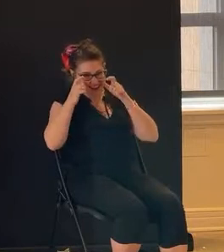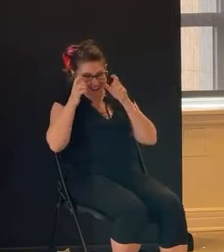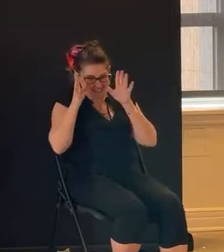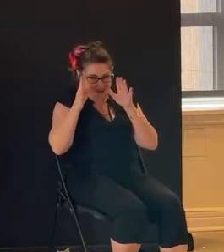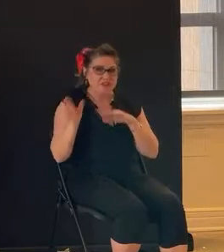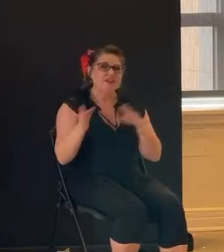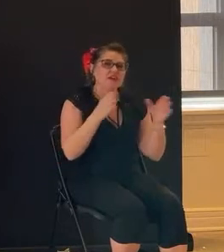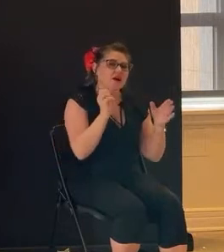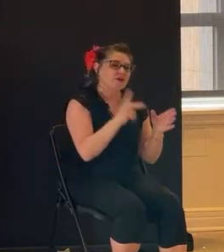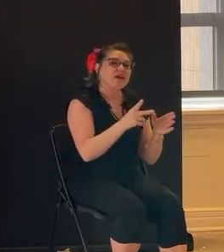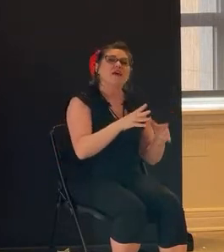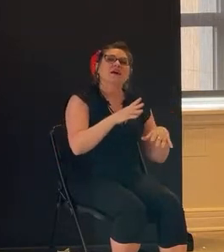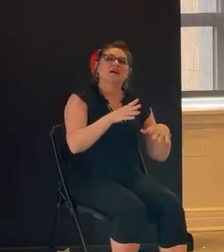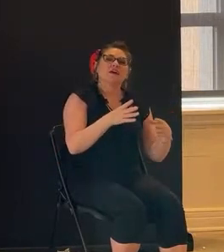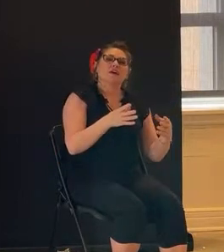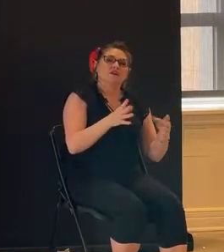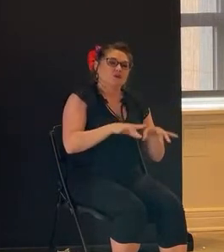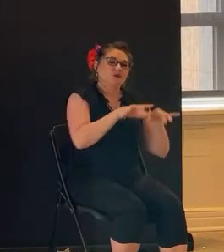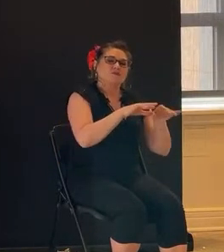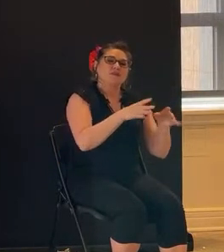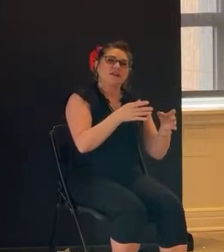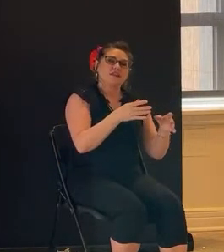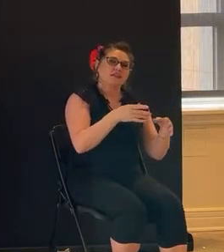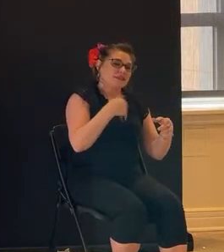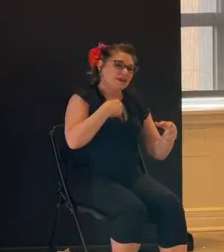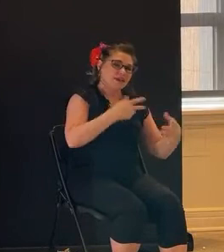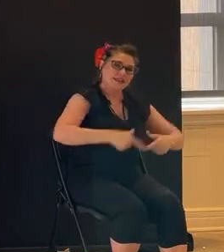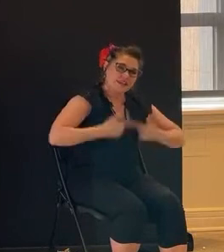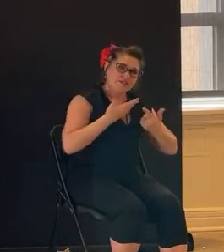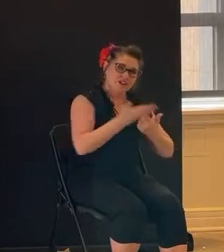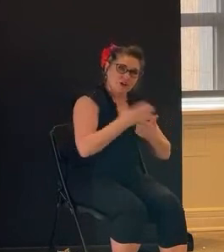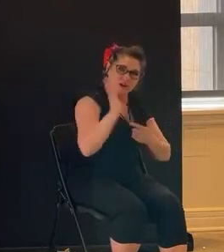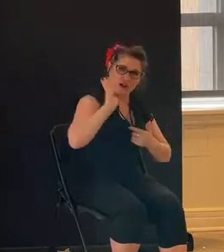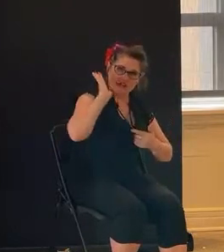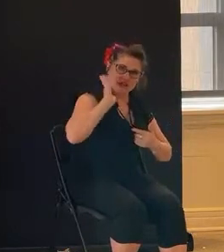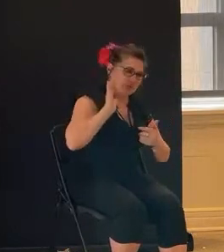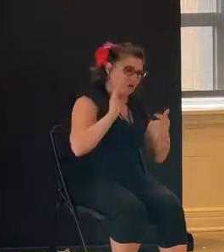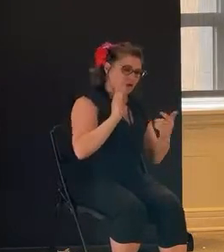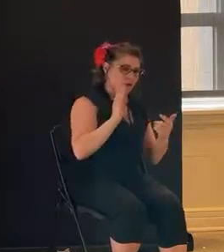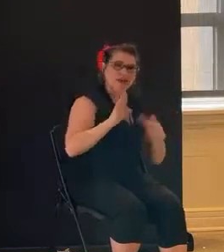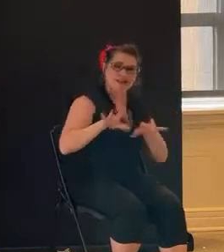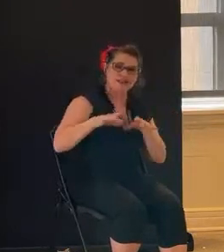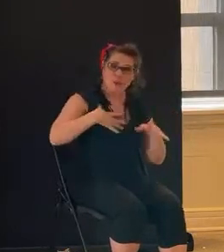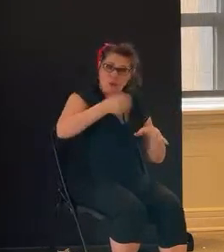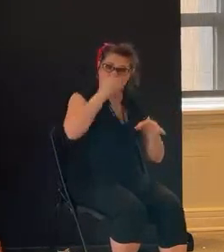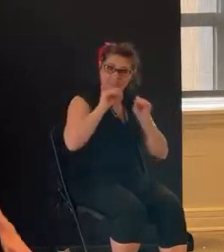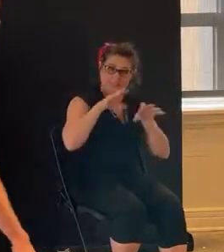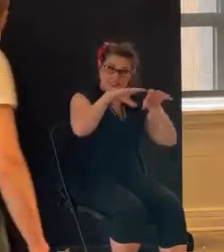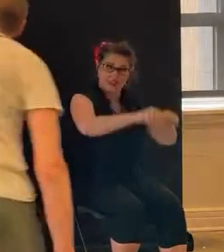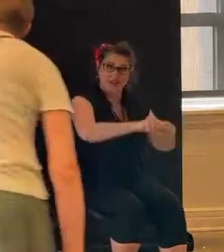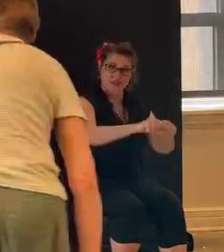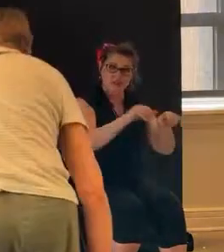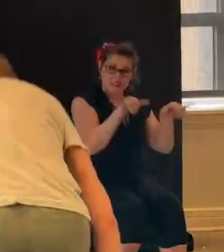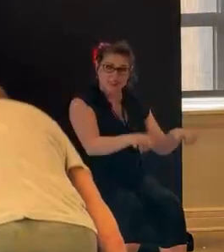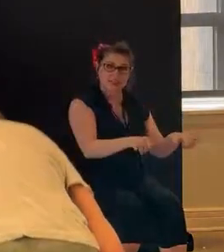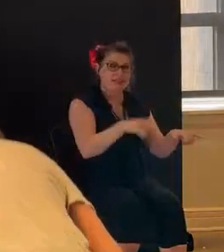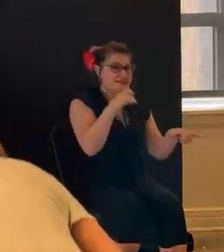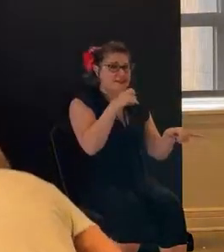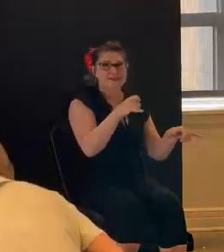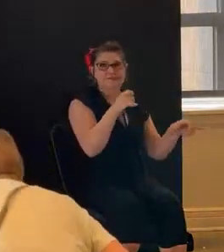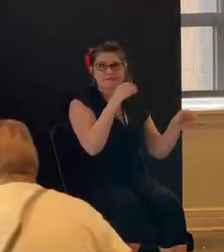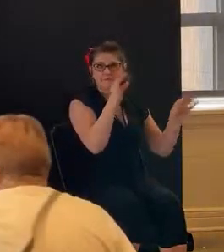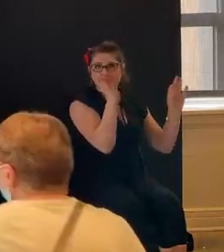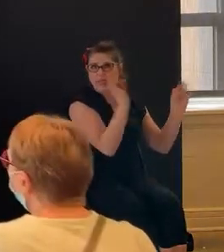So when settlers started flocking here in the 1800s, they didn't pay much attention to Native American